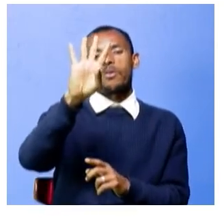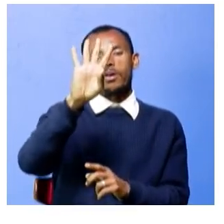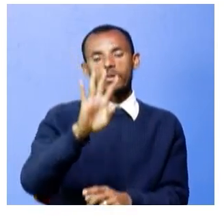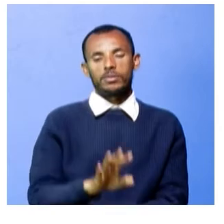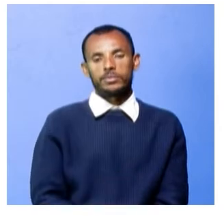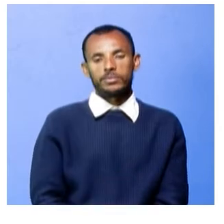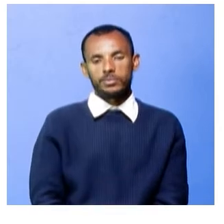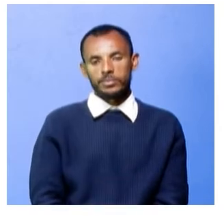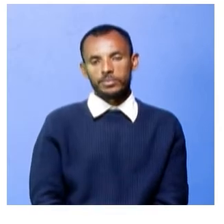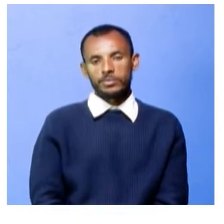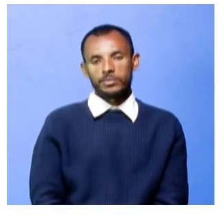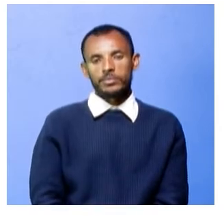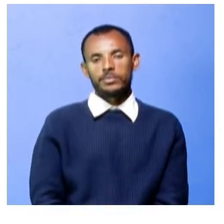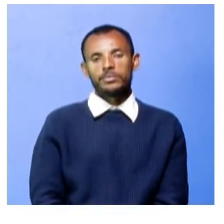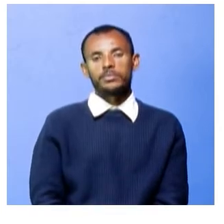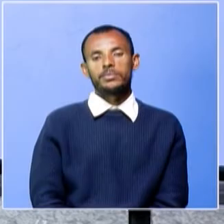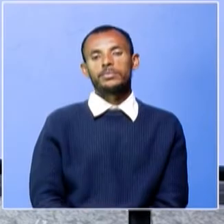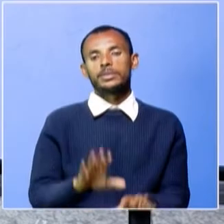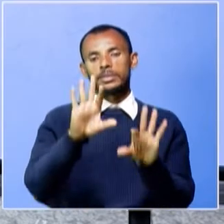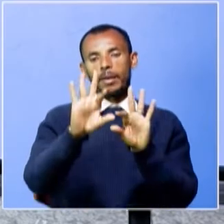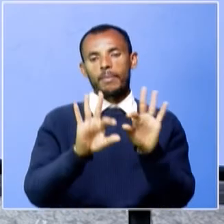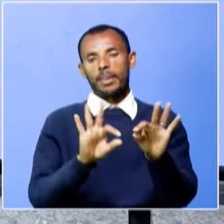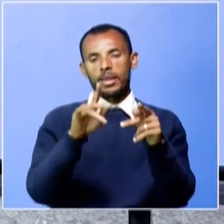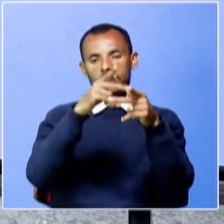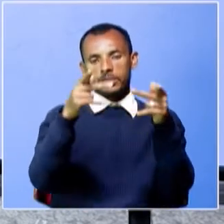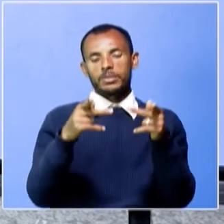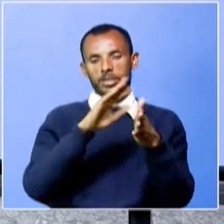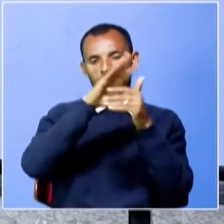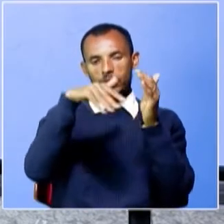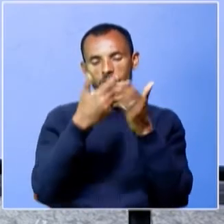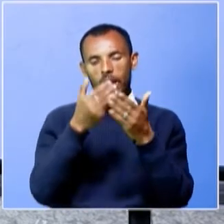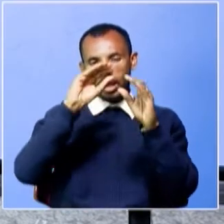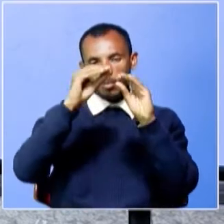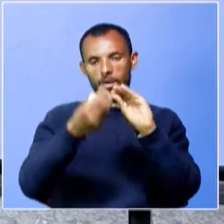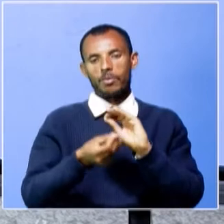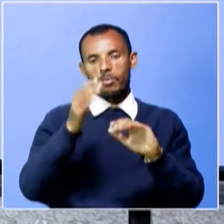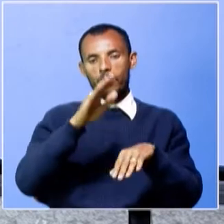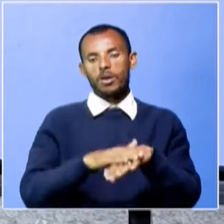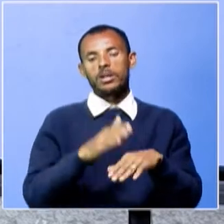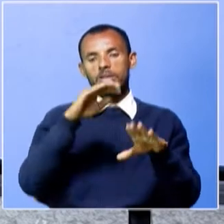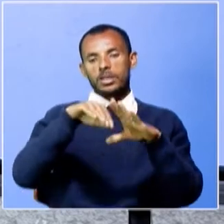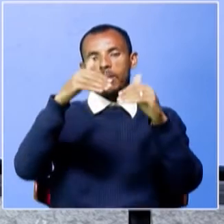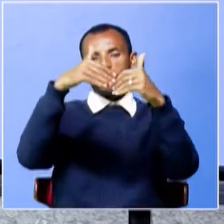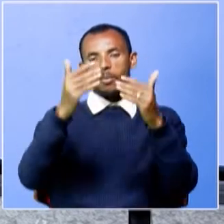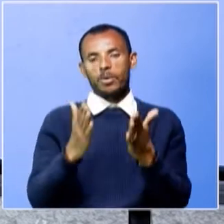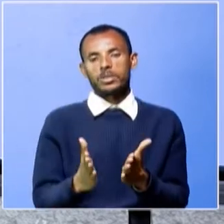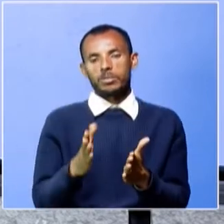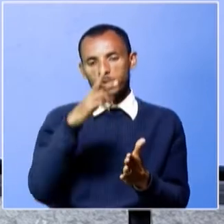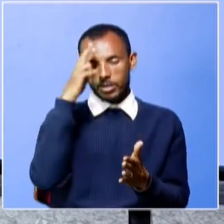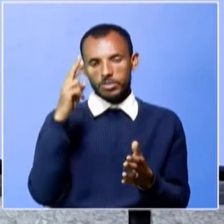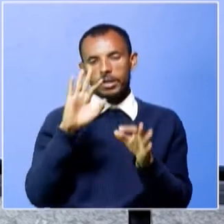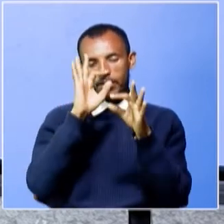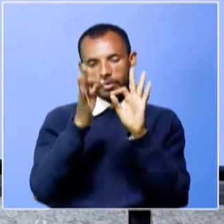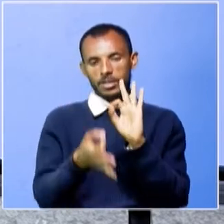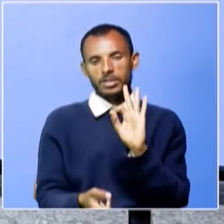Okay? The sample space is the total number of balls in the box, because by definition